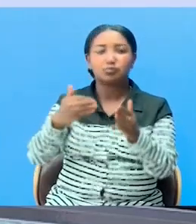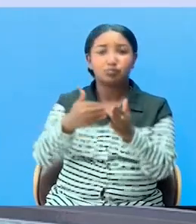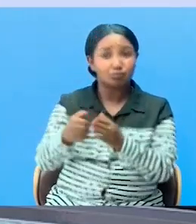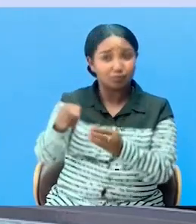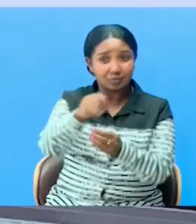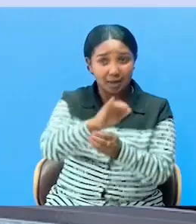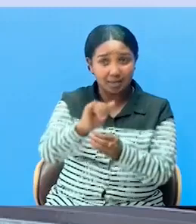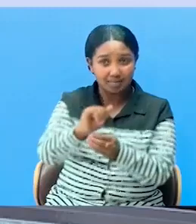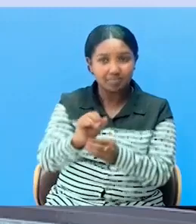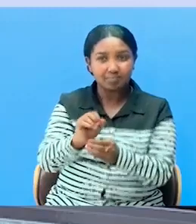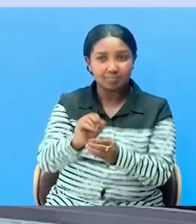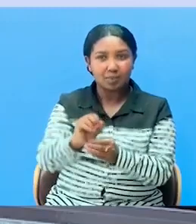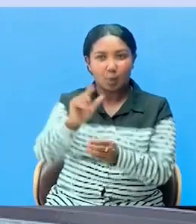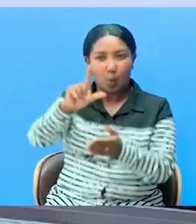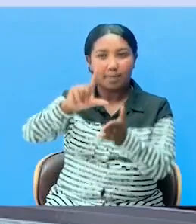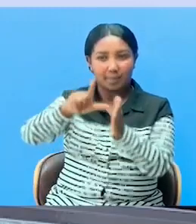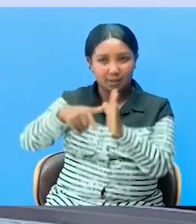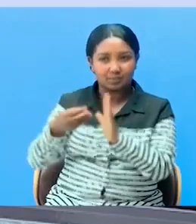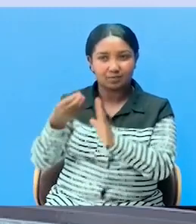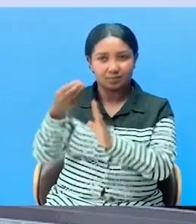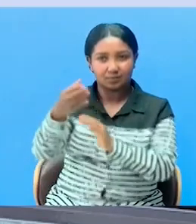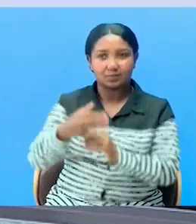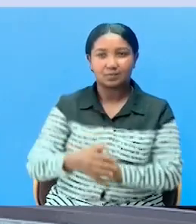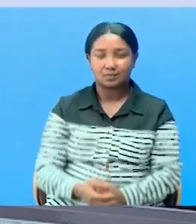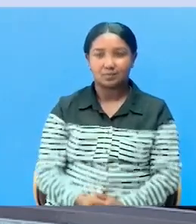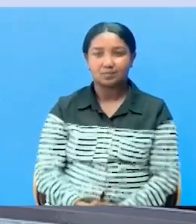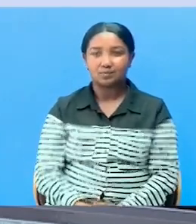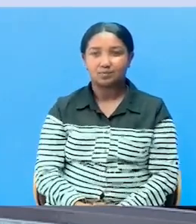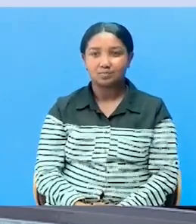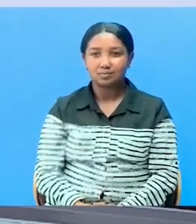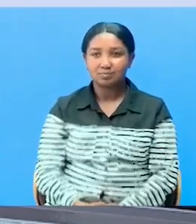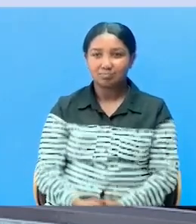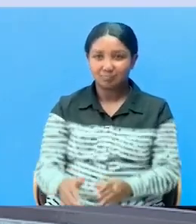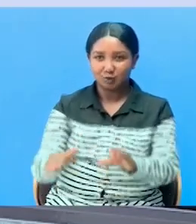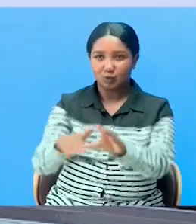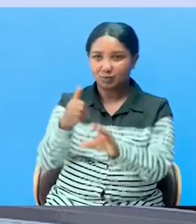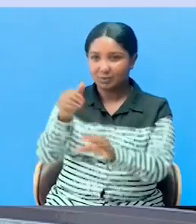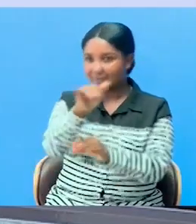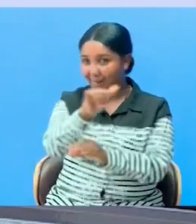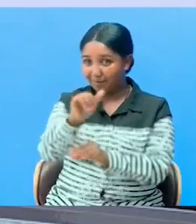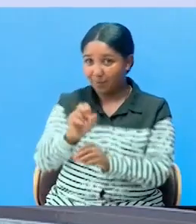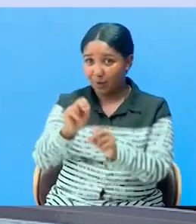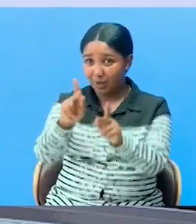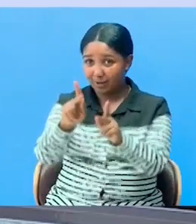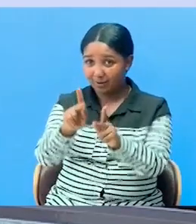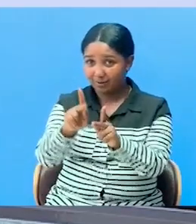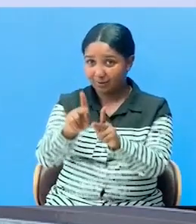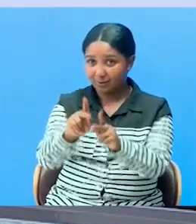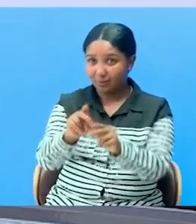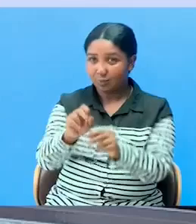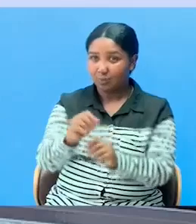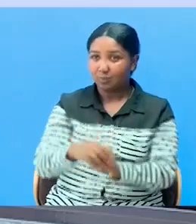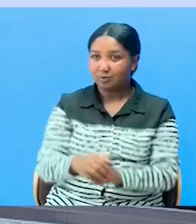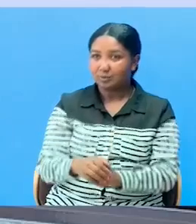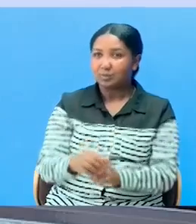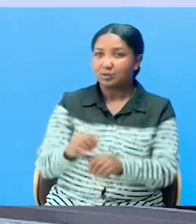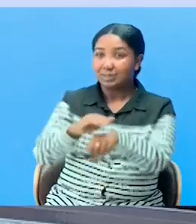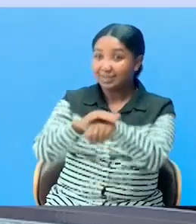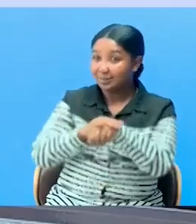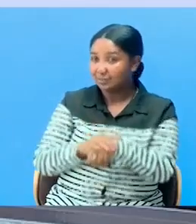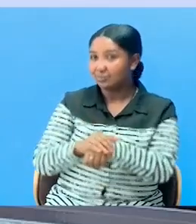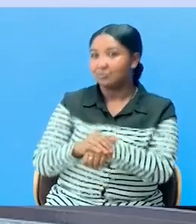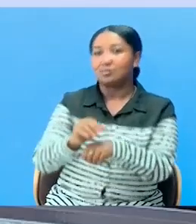you? Let me give 1 minute for you to introduce yourself to your parents. Please use only English